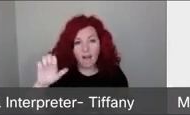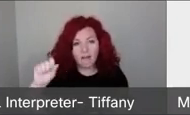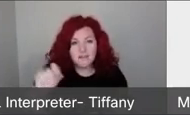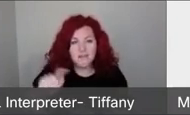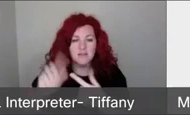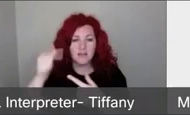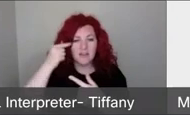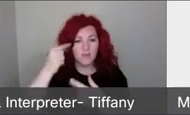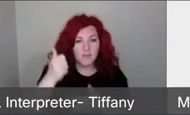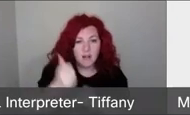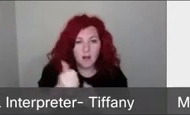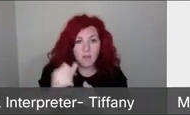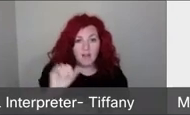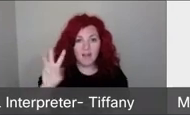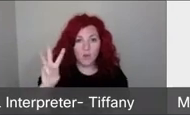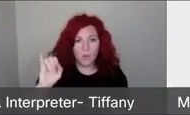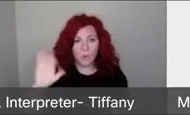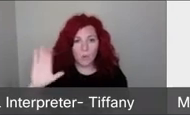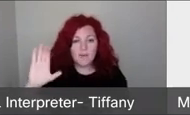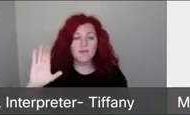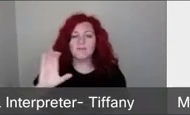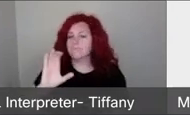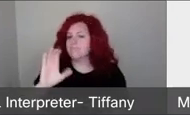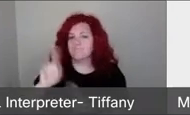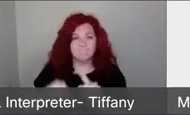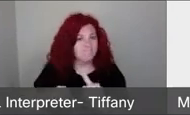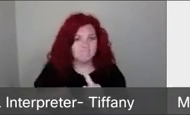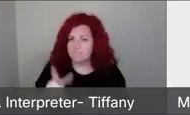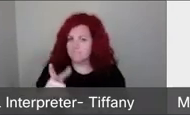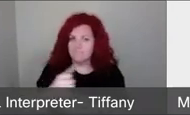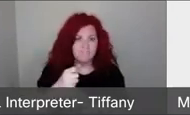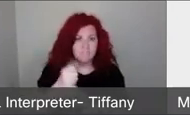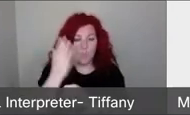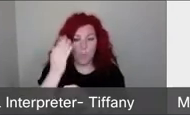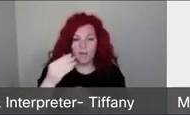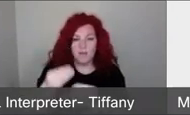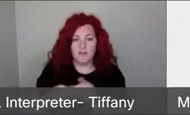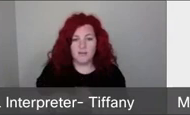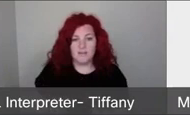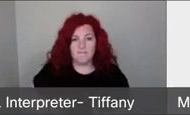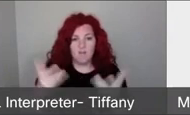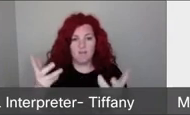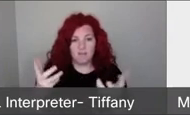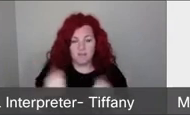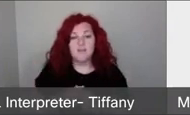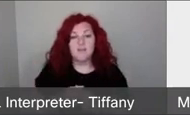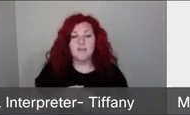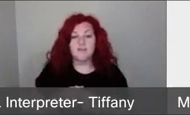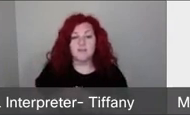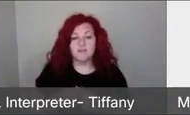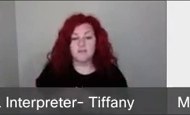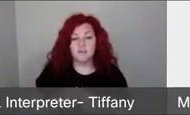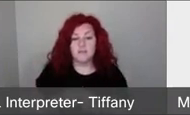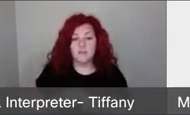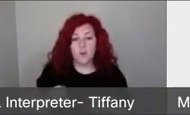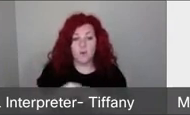WIC are not going to be able to actually get those needs because of the funding going up. And another part of that is that I also go to